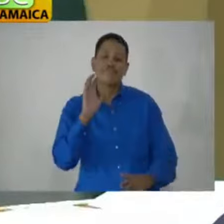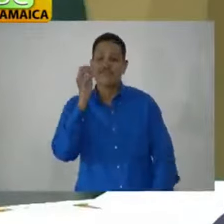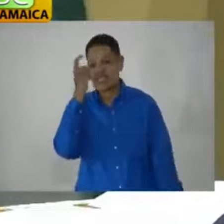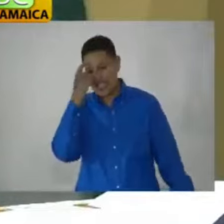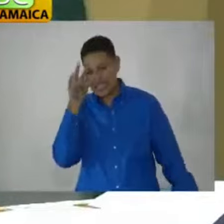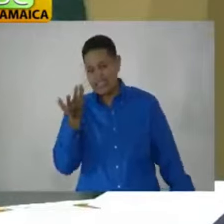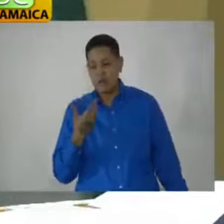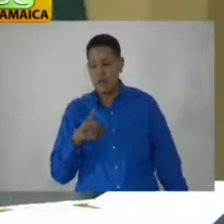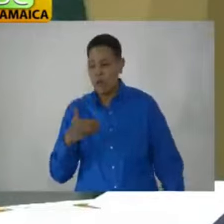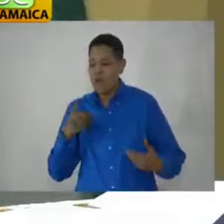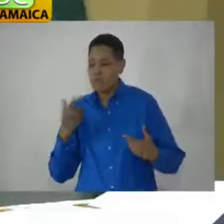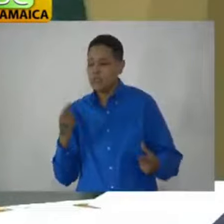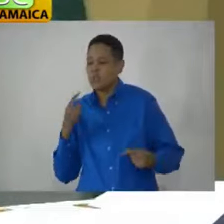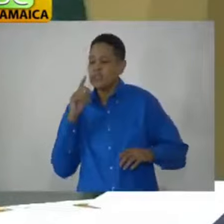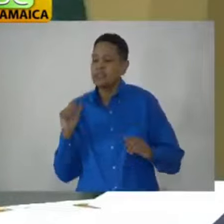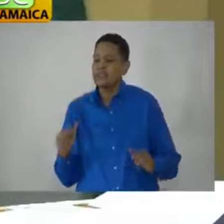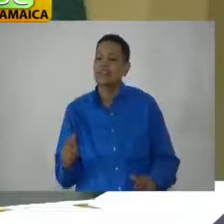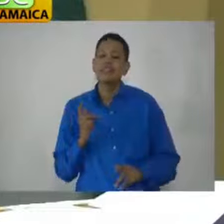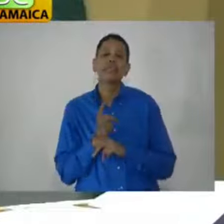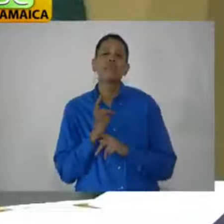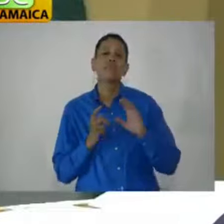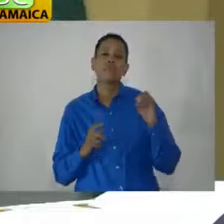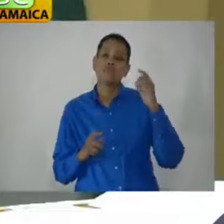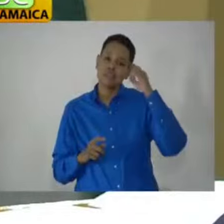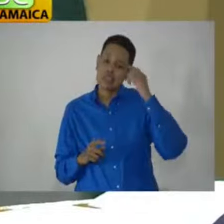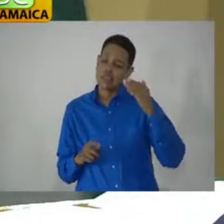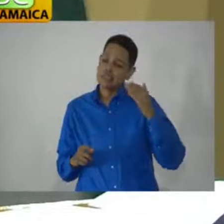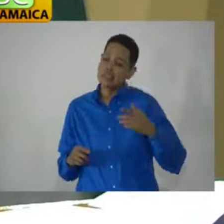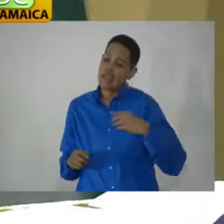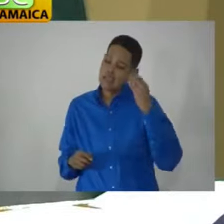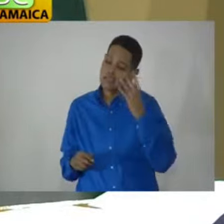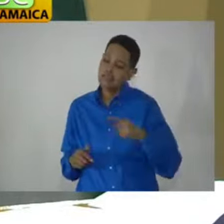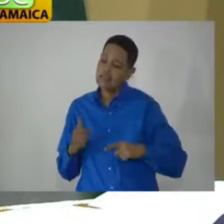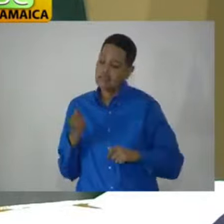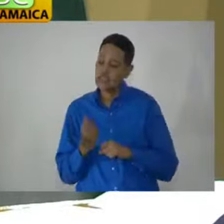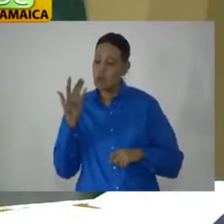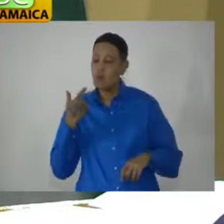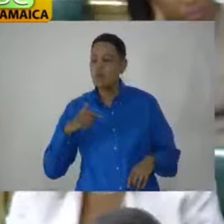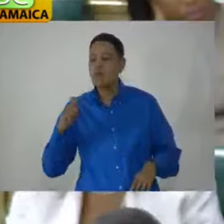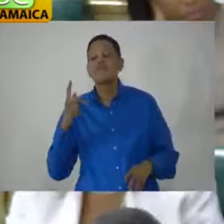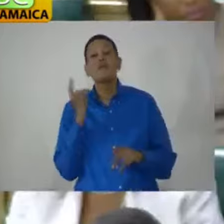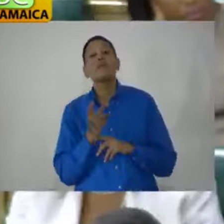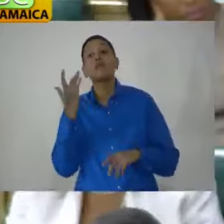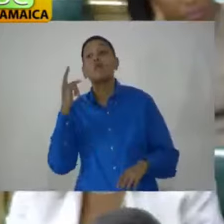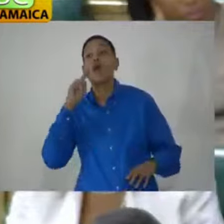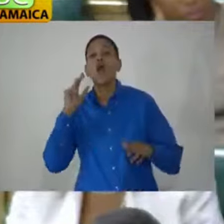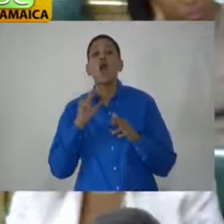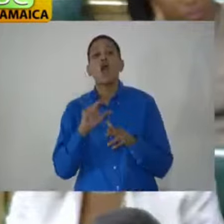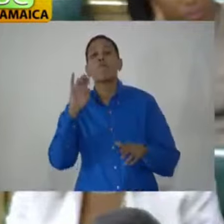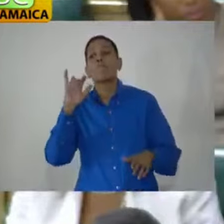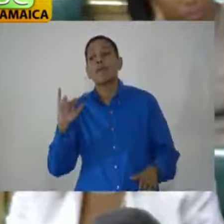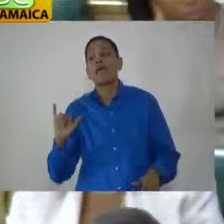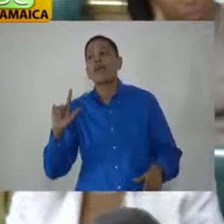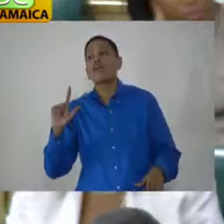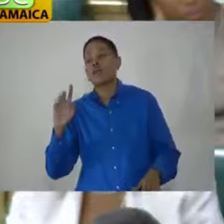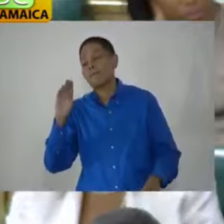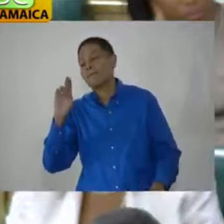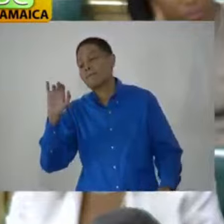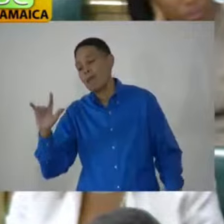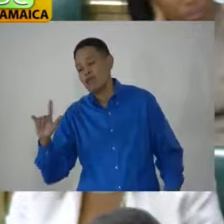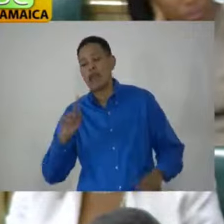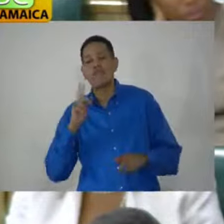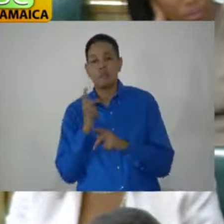So what we have been doing is maintaining this rate. So I said for this year, because we had to maintain it because of Hurricane Beryl, we also had to maintain